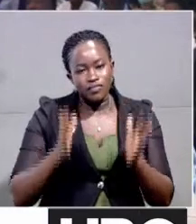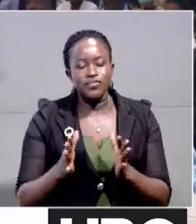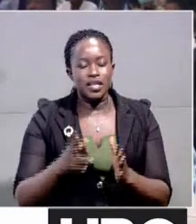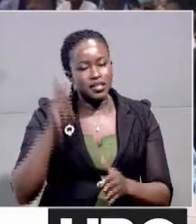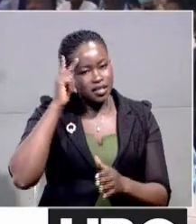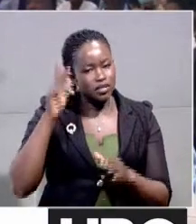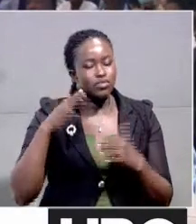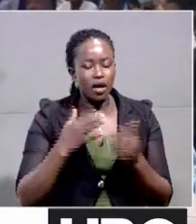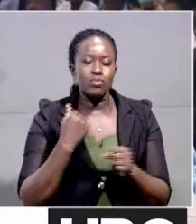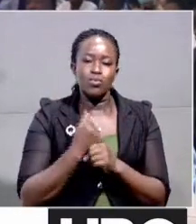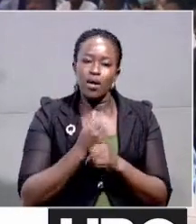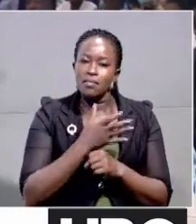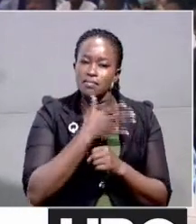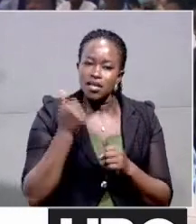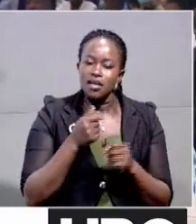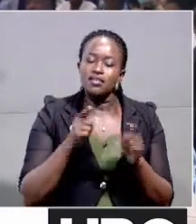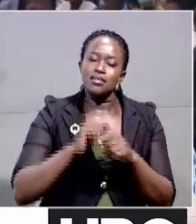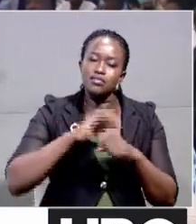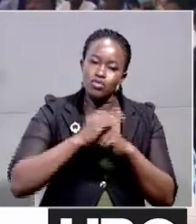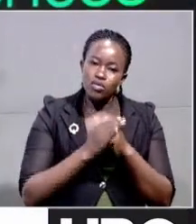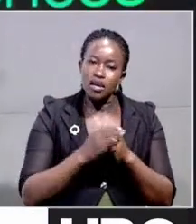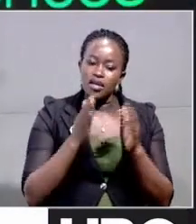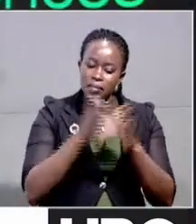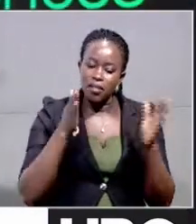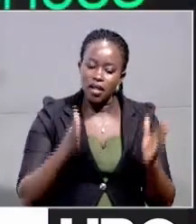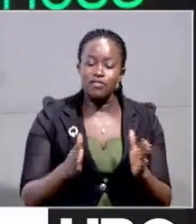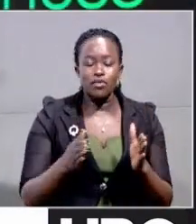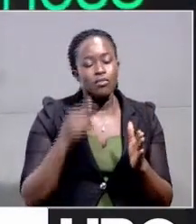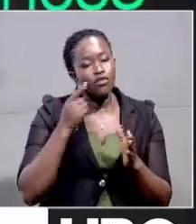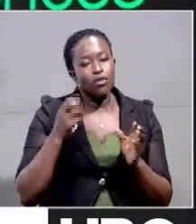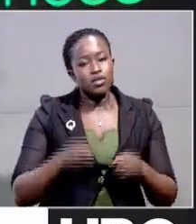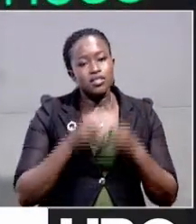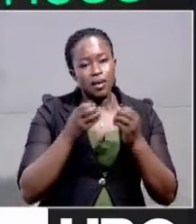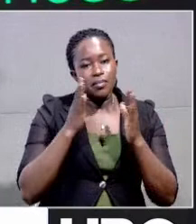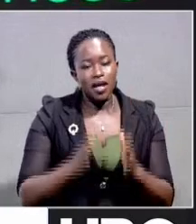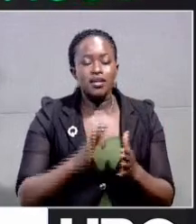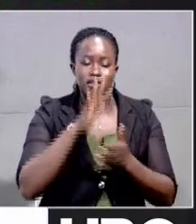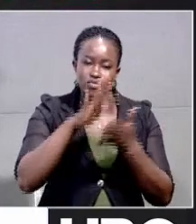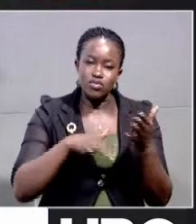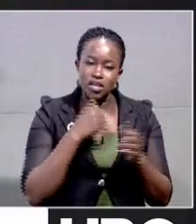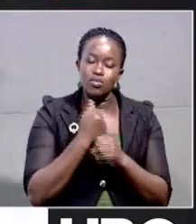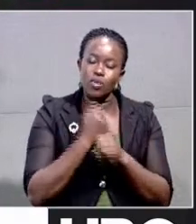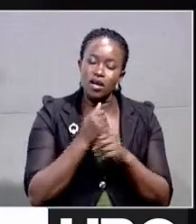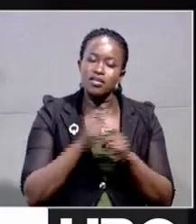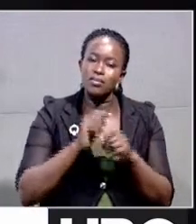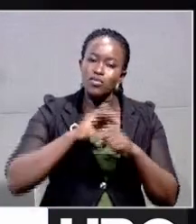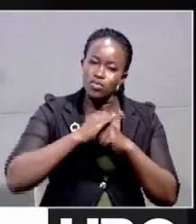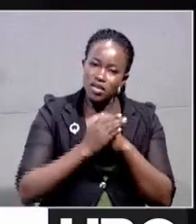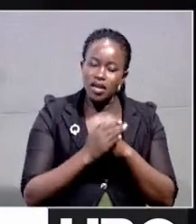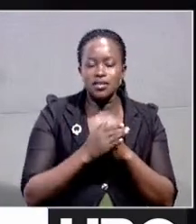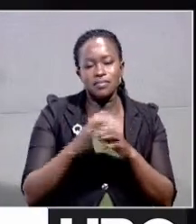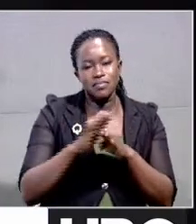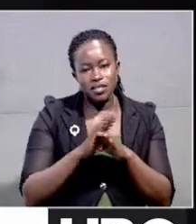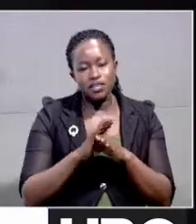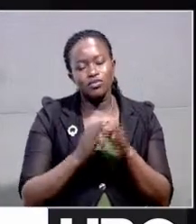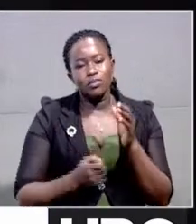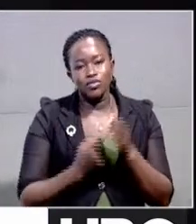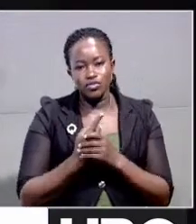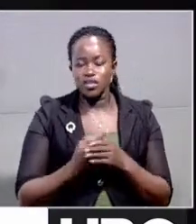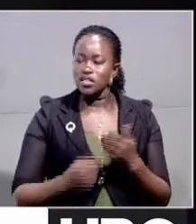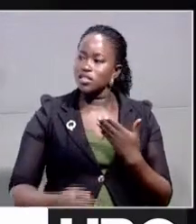they can do better, and to create a platform for suppliers to network and create business opportunities. Stationery, that